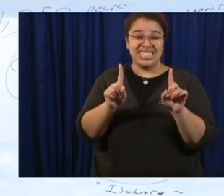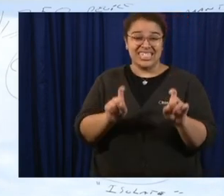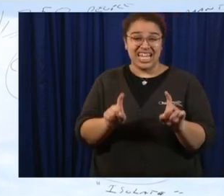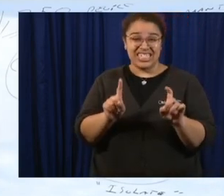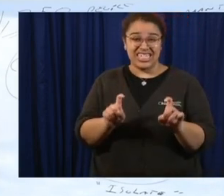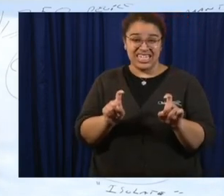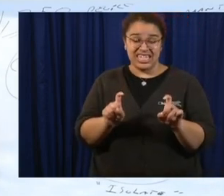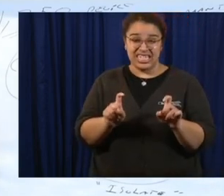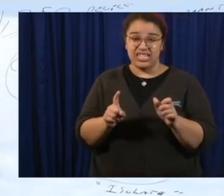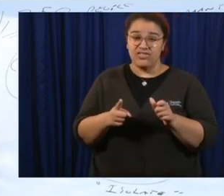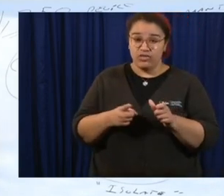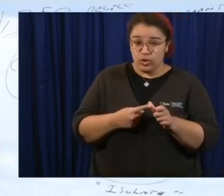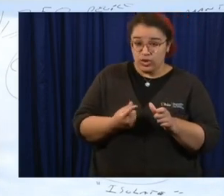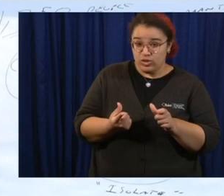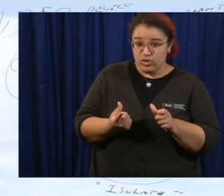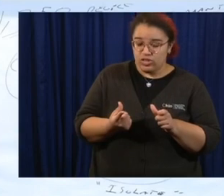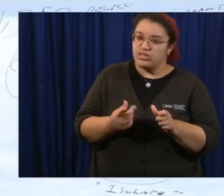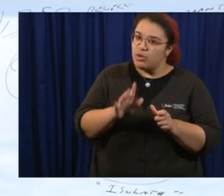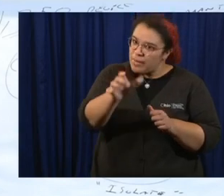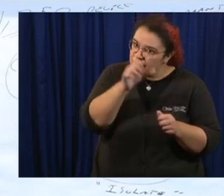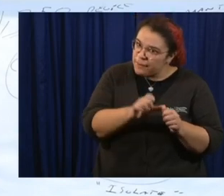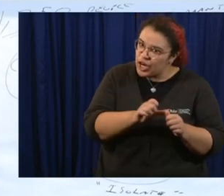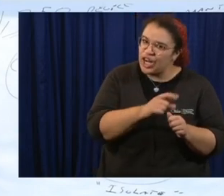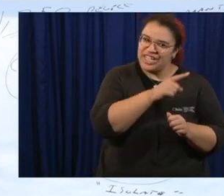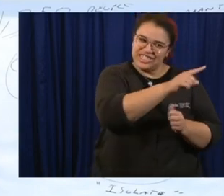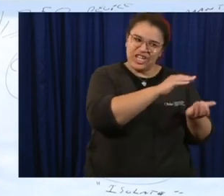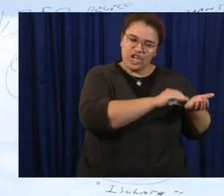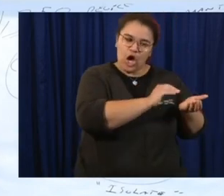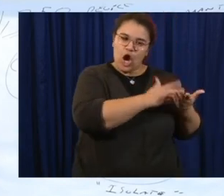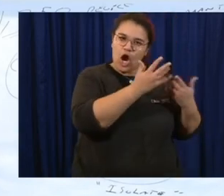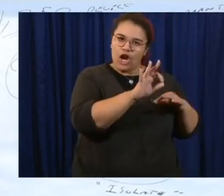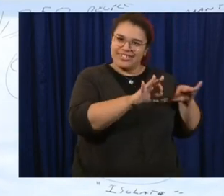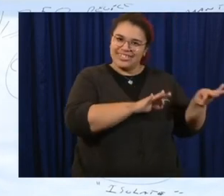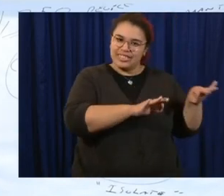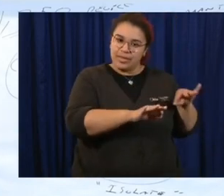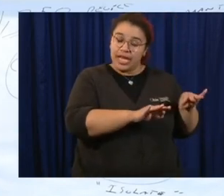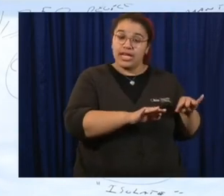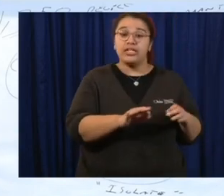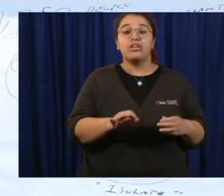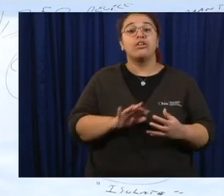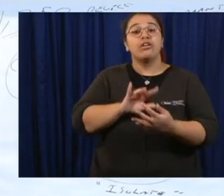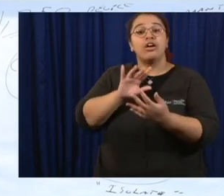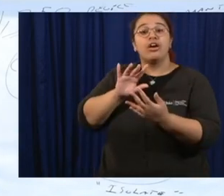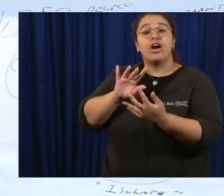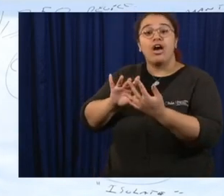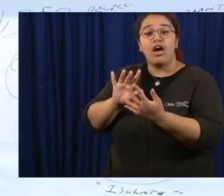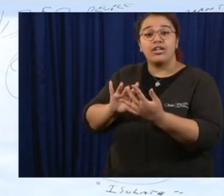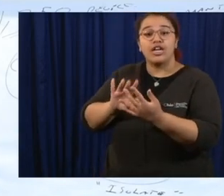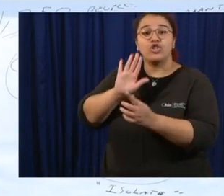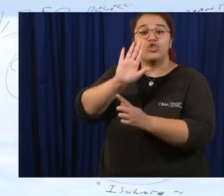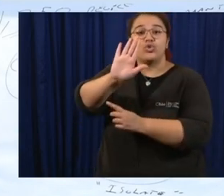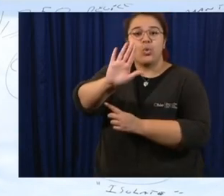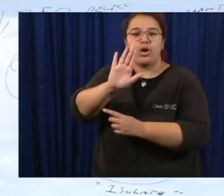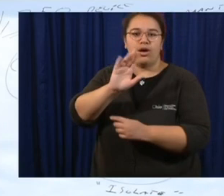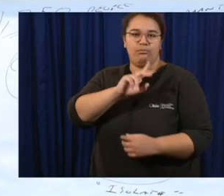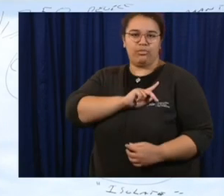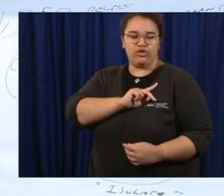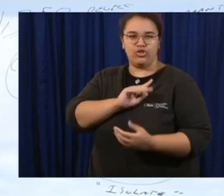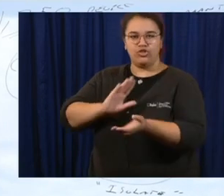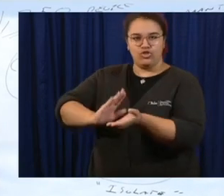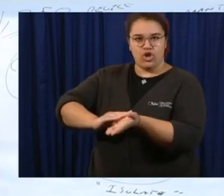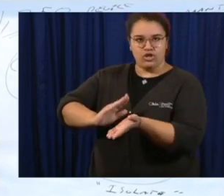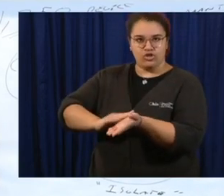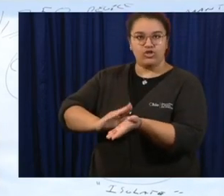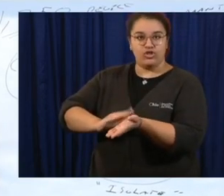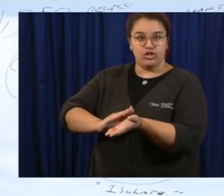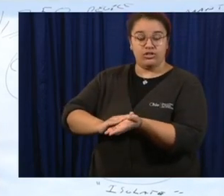should first go, as the doctor said, to your physician, wherever you get your health care. That